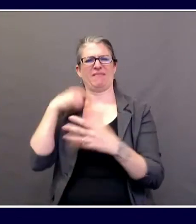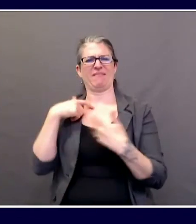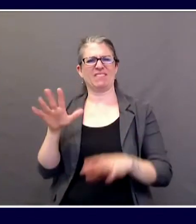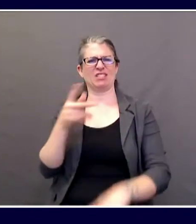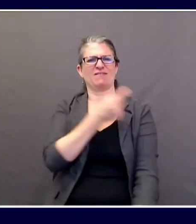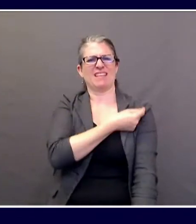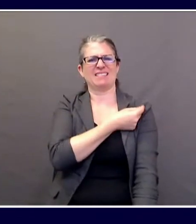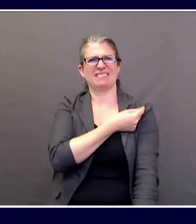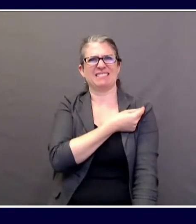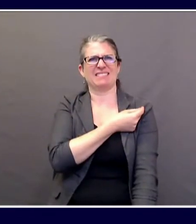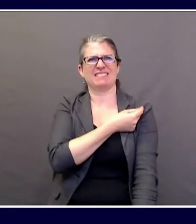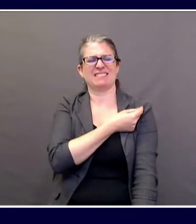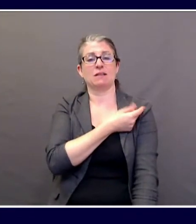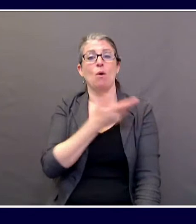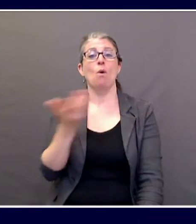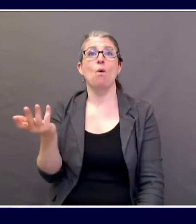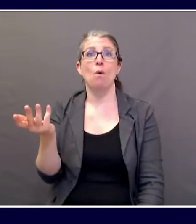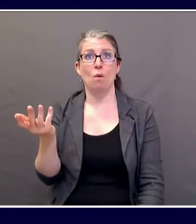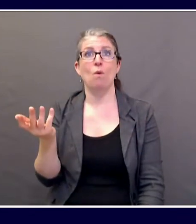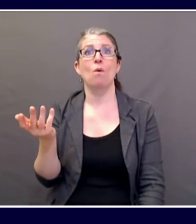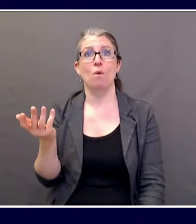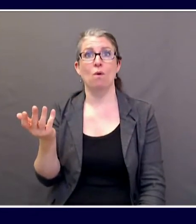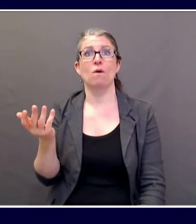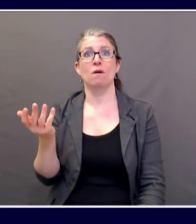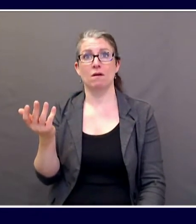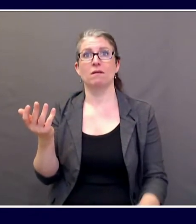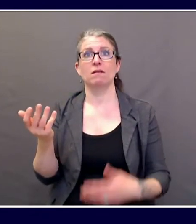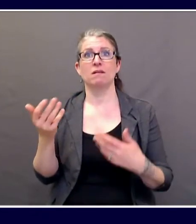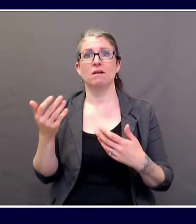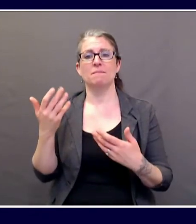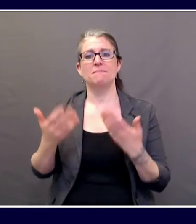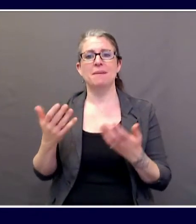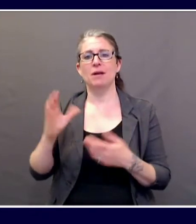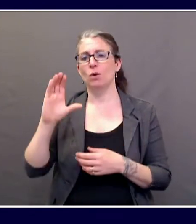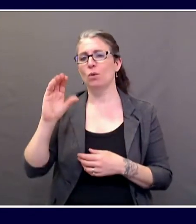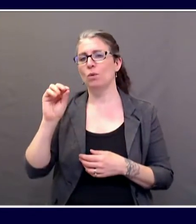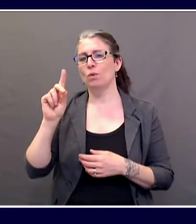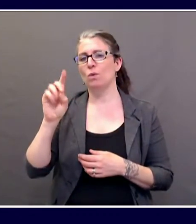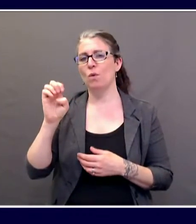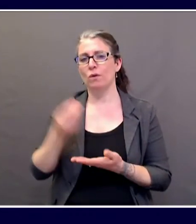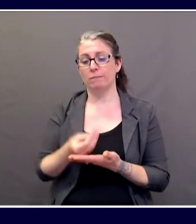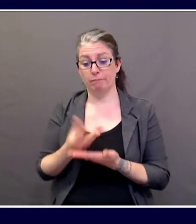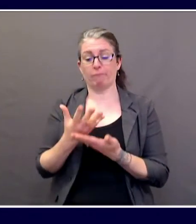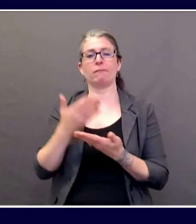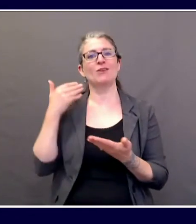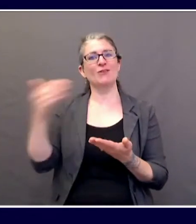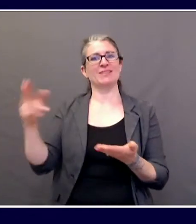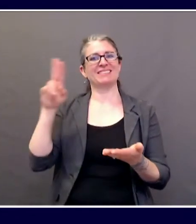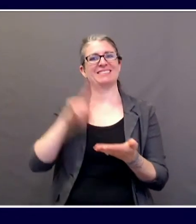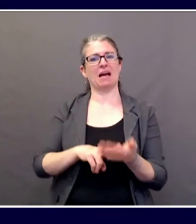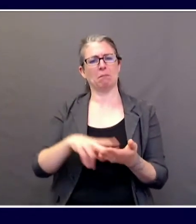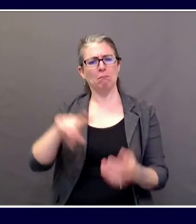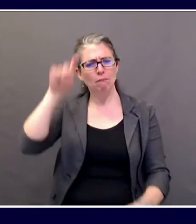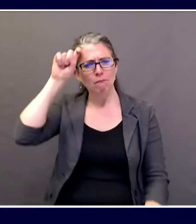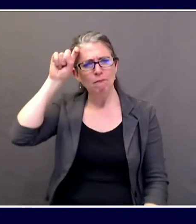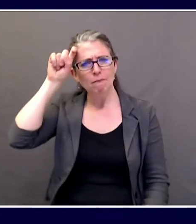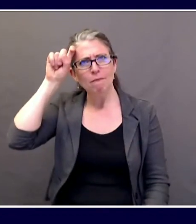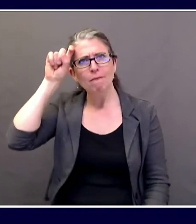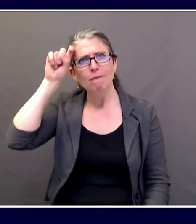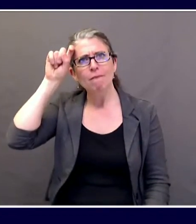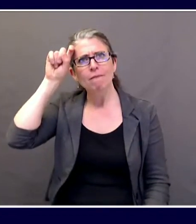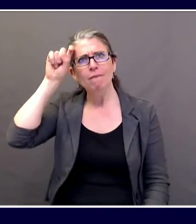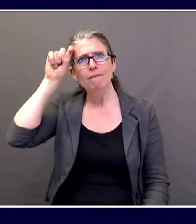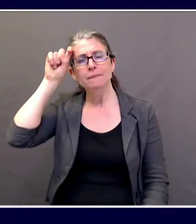spot opens up in their area. But now that vaccine is available to now that everyone is eligible for